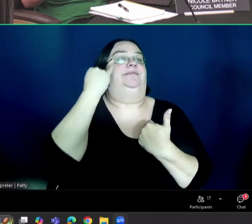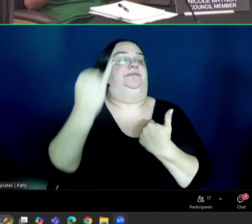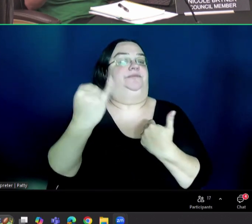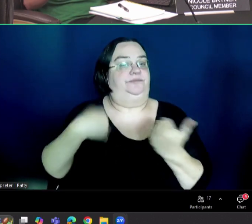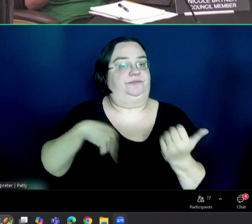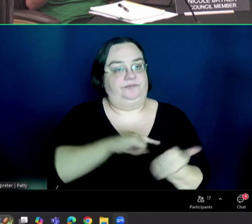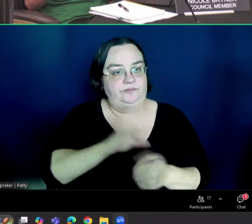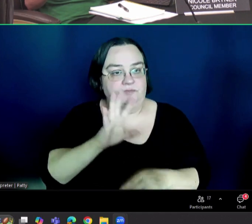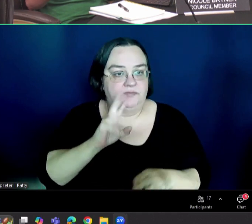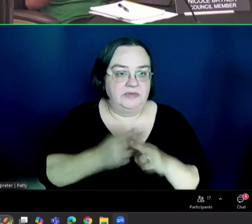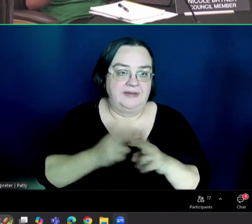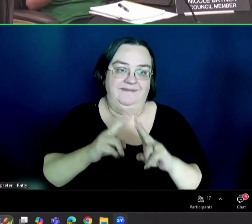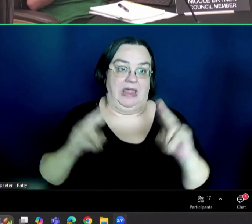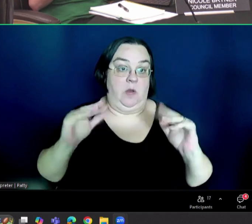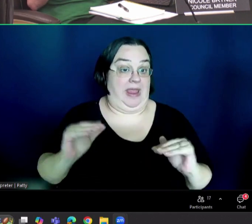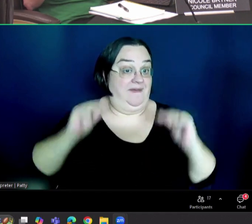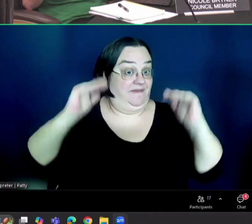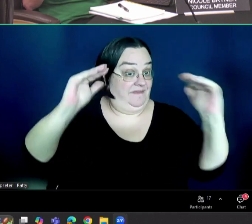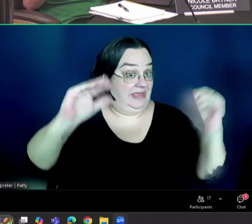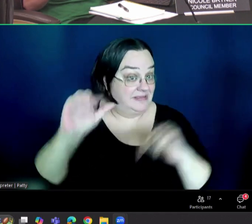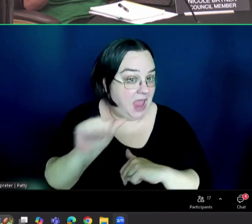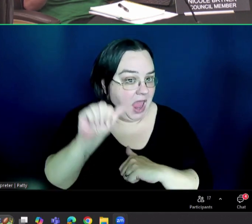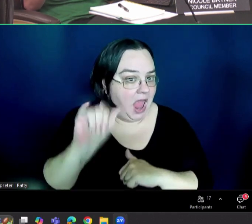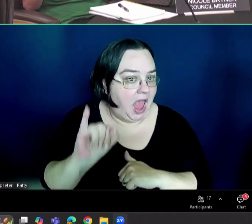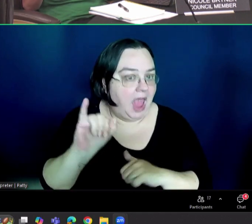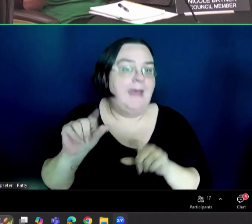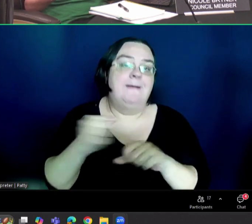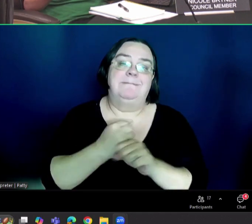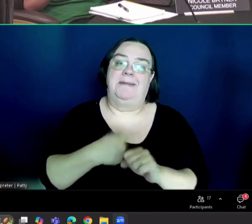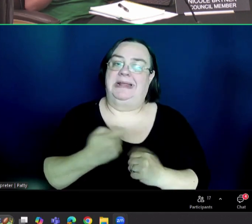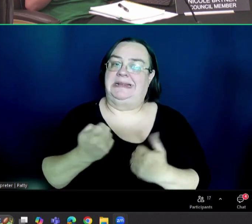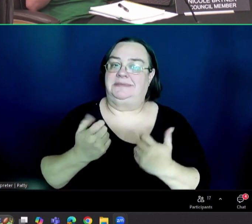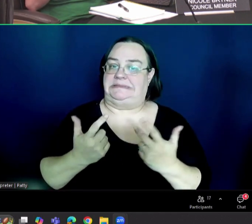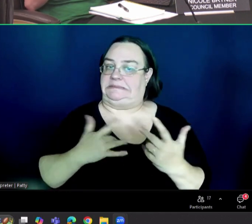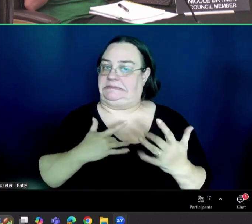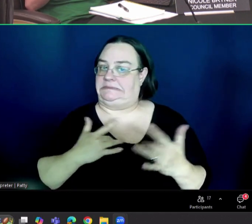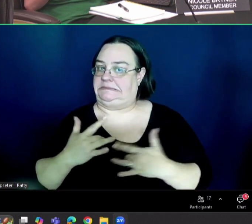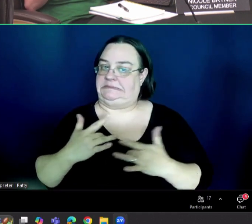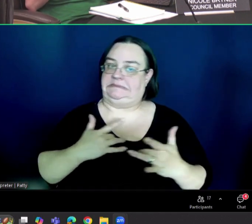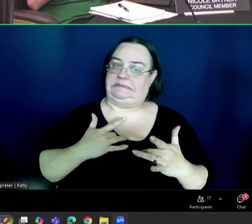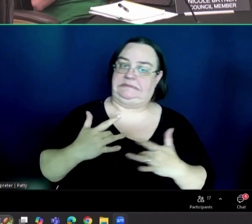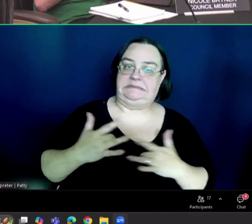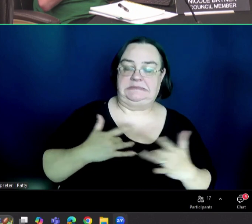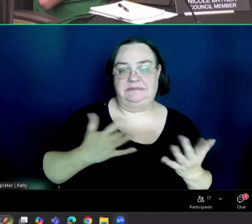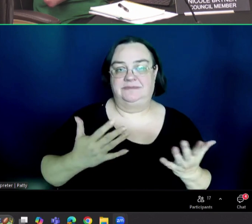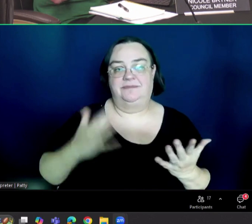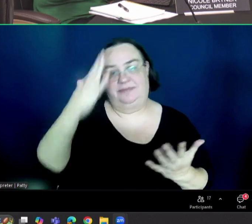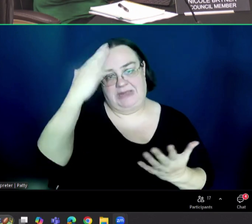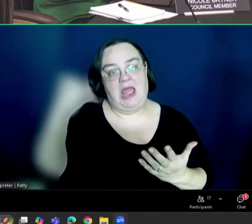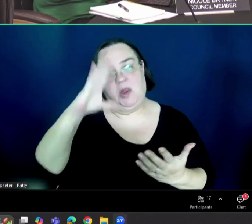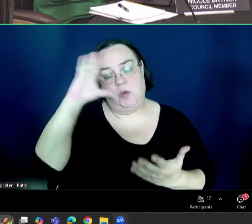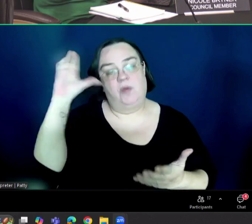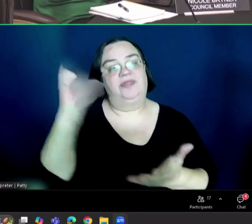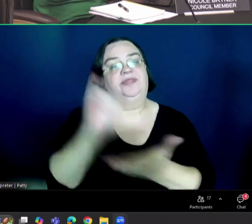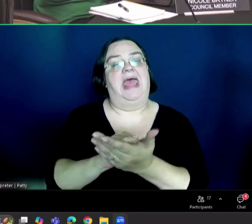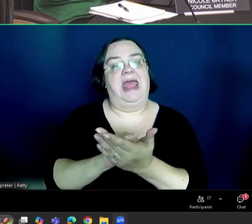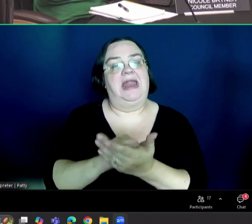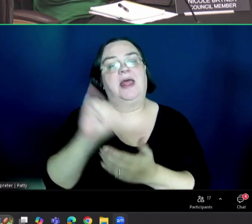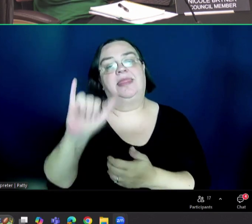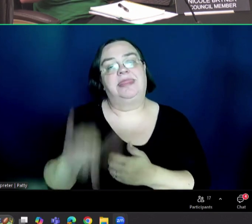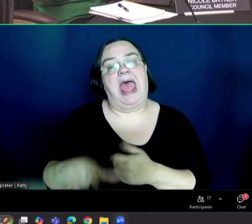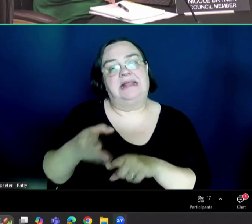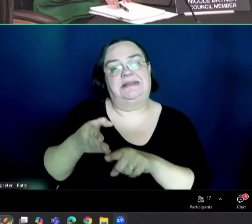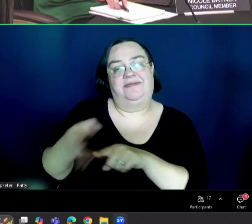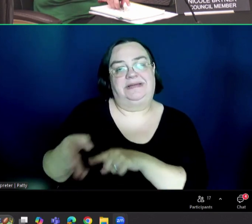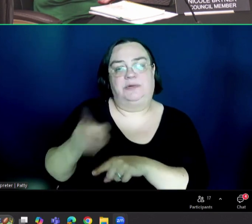about very advanced AI also just makes me pause, because I know that that's just an area we don't know a